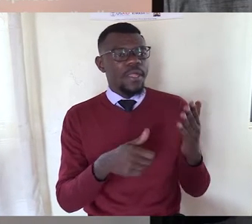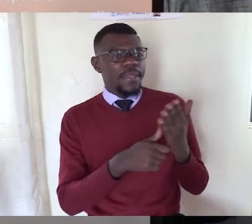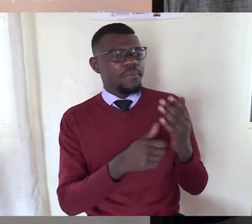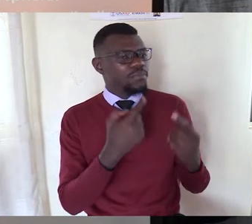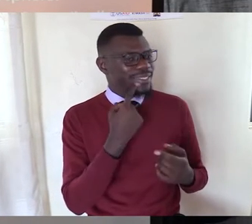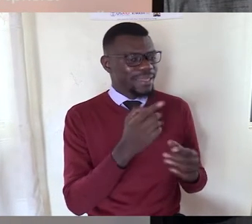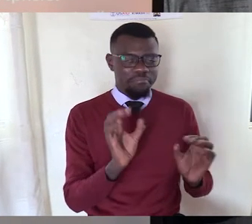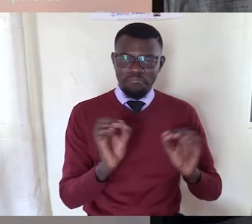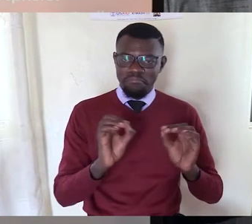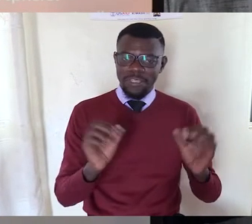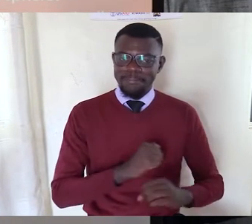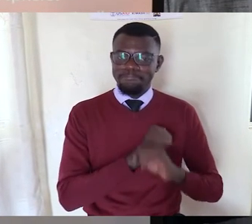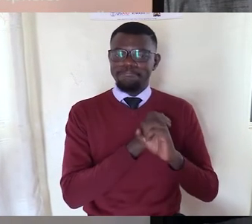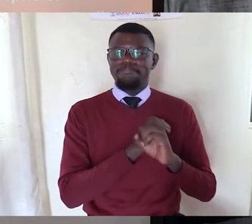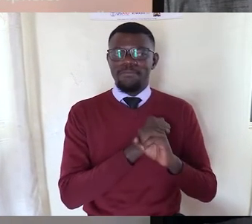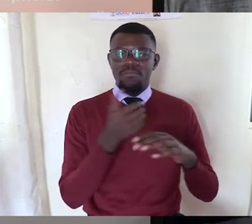protection,